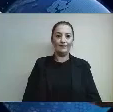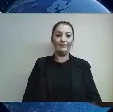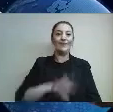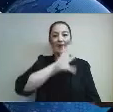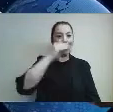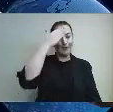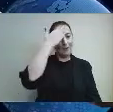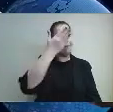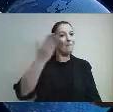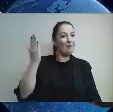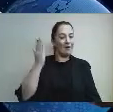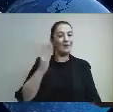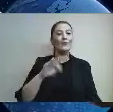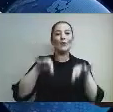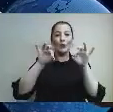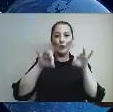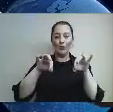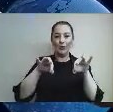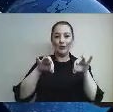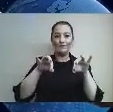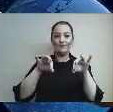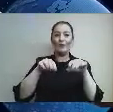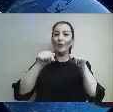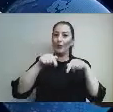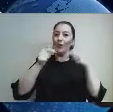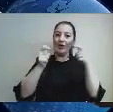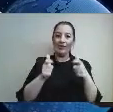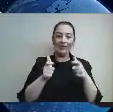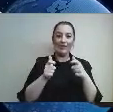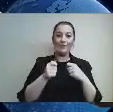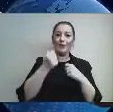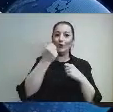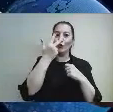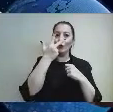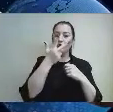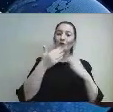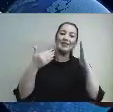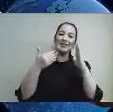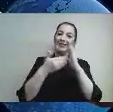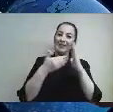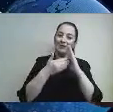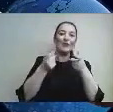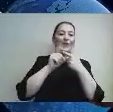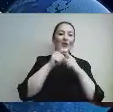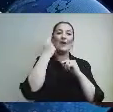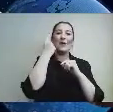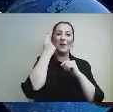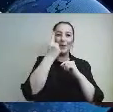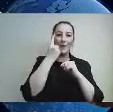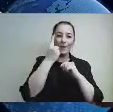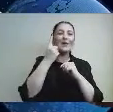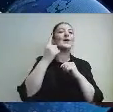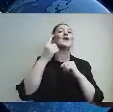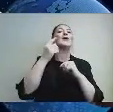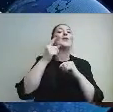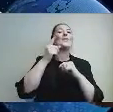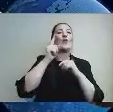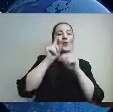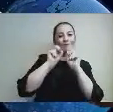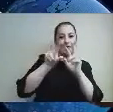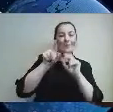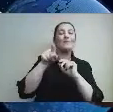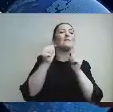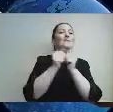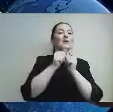Hello, everyone. Together with three entrepreneurs and one academic, we're going to talk about the social enterprise in Turkey.